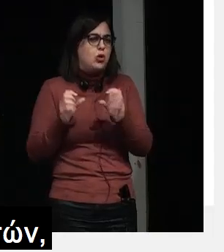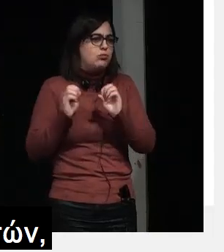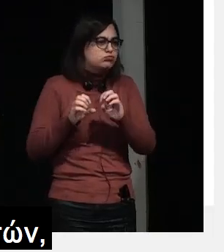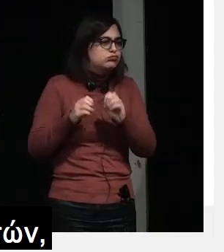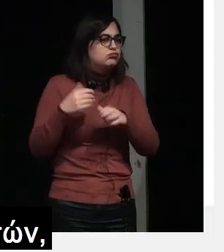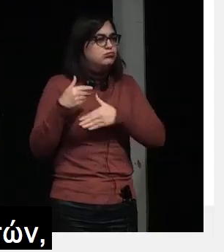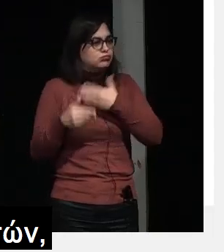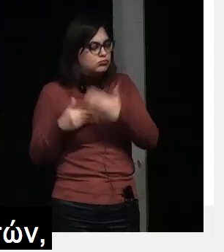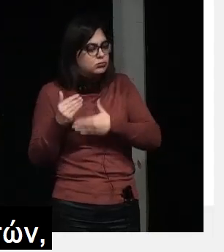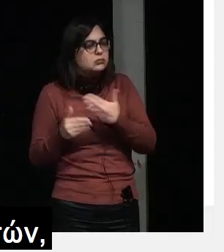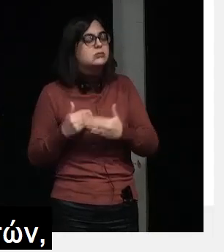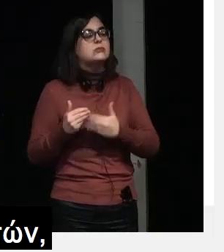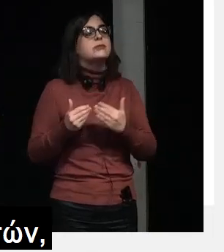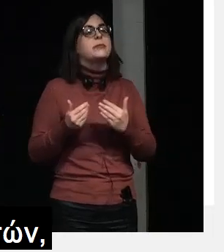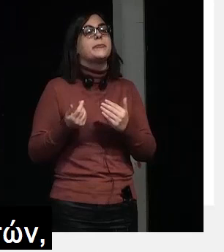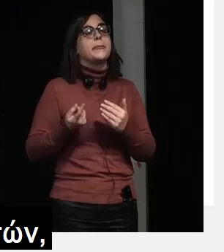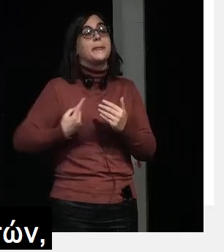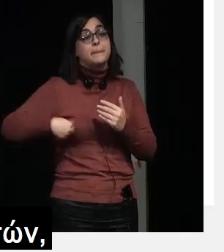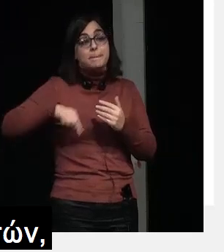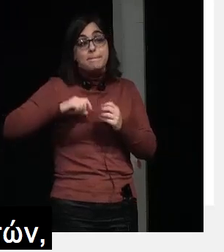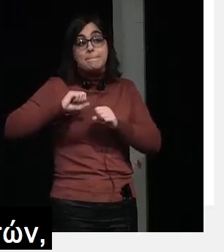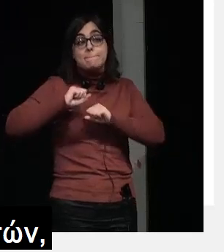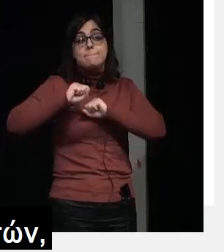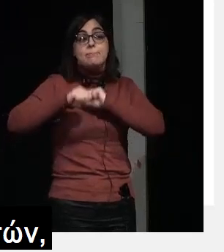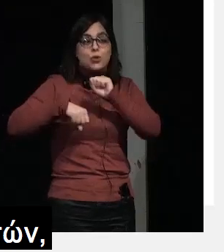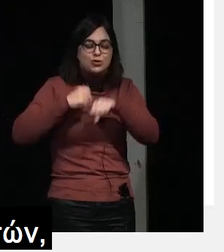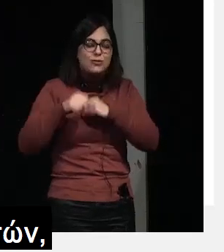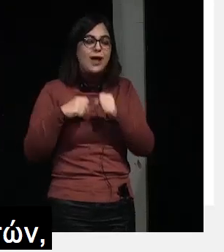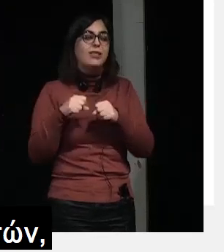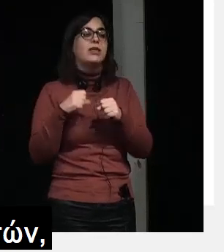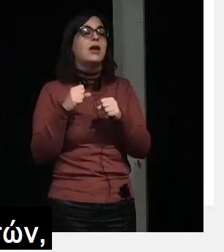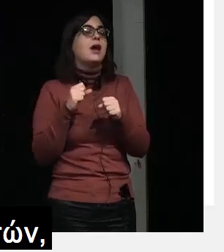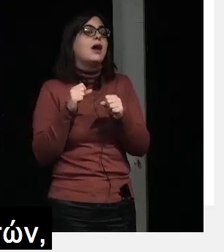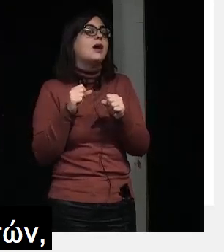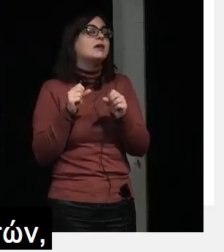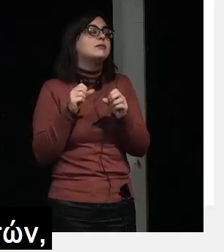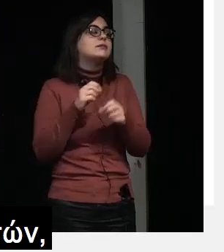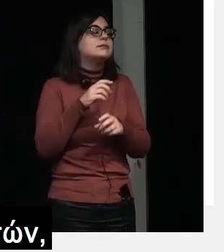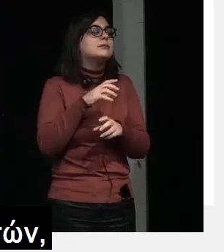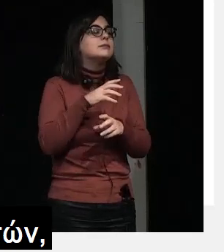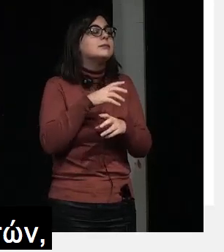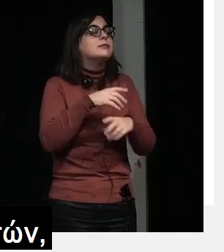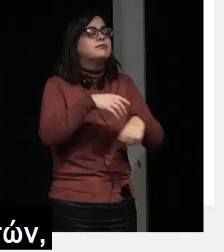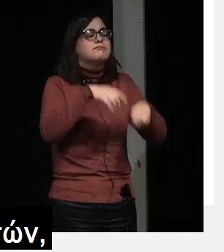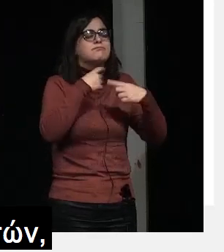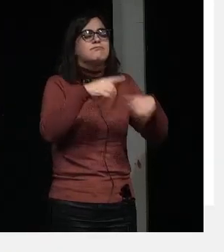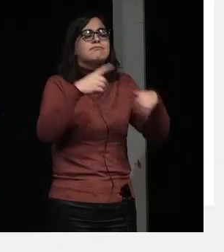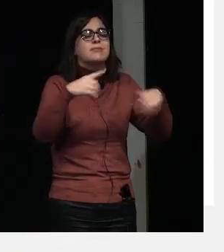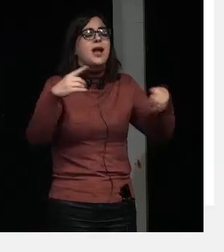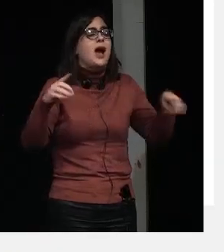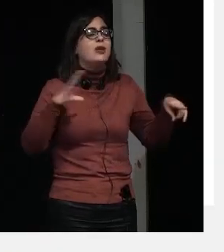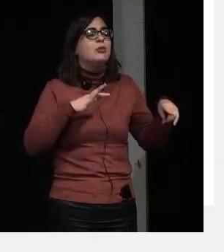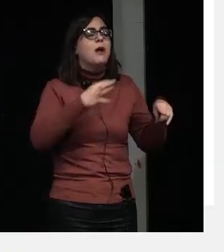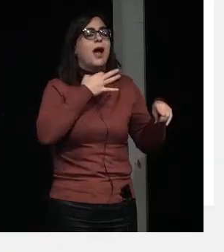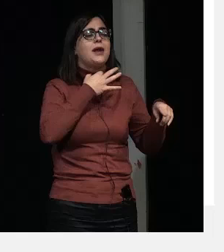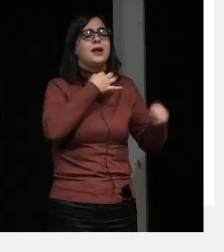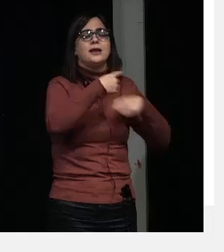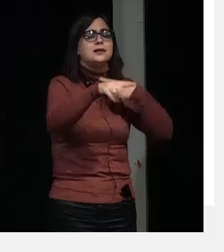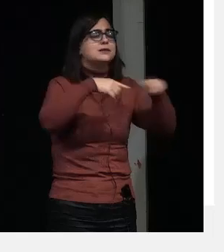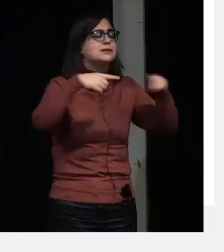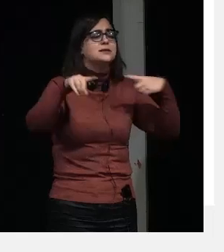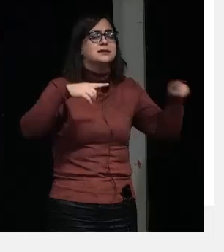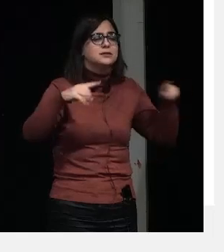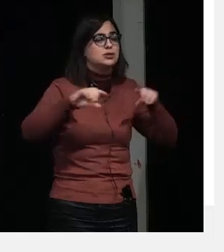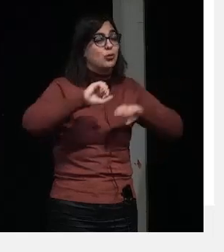trying to meet the needs of the diverse population,